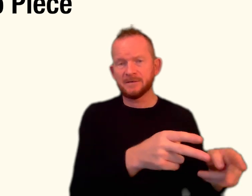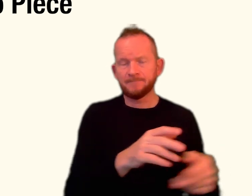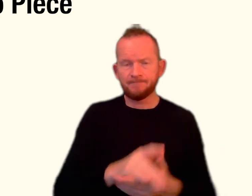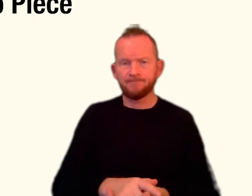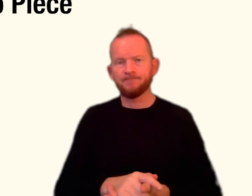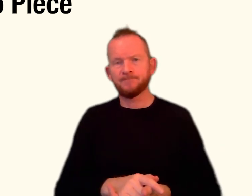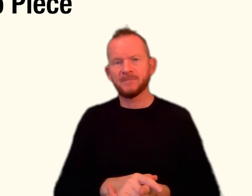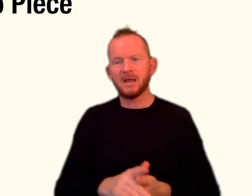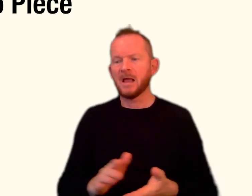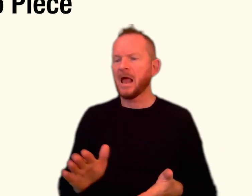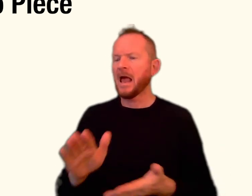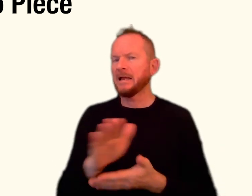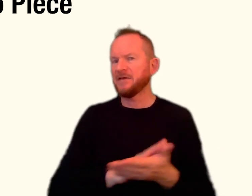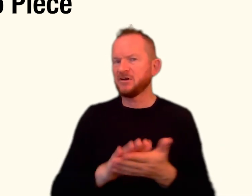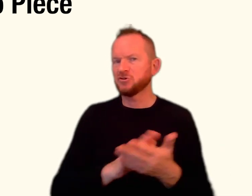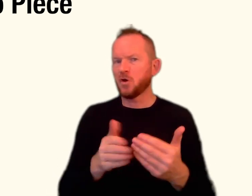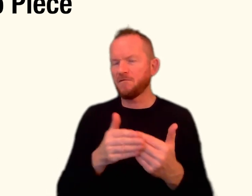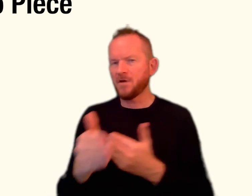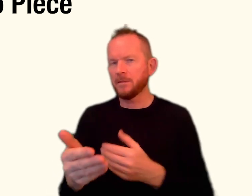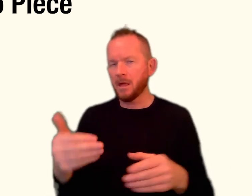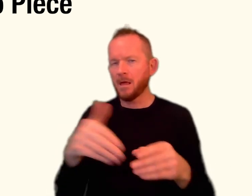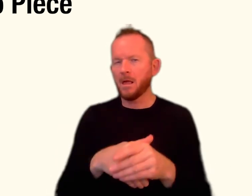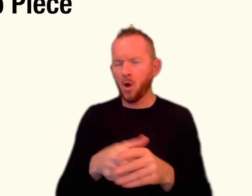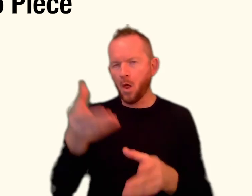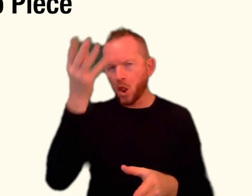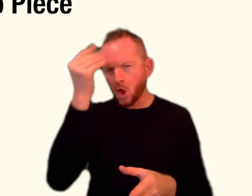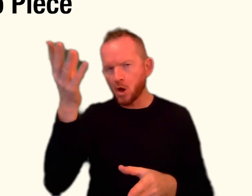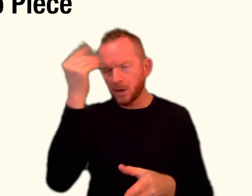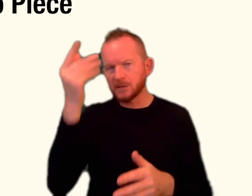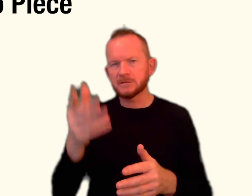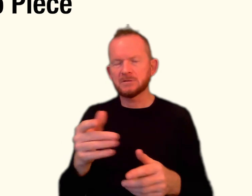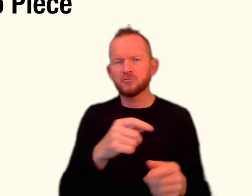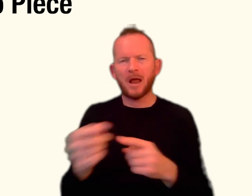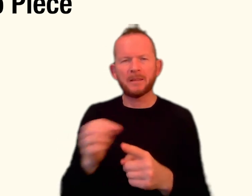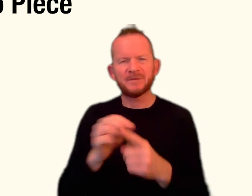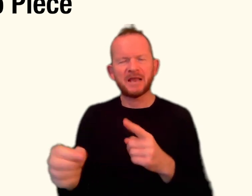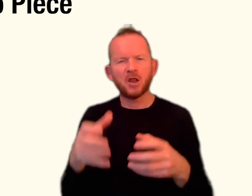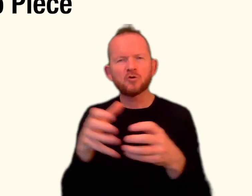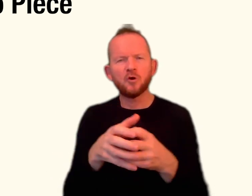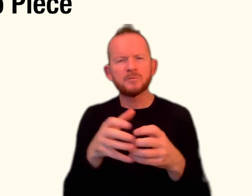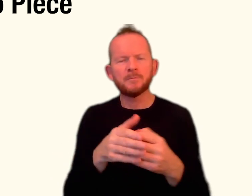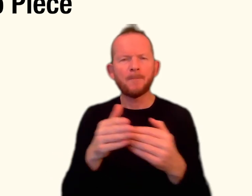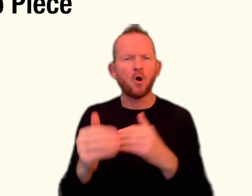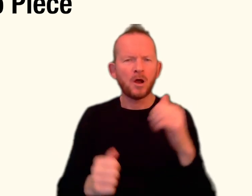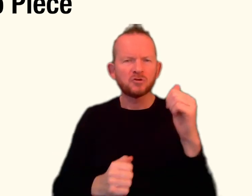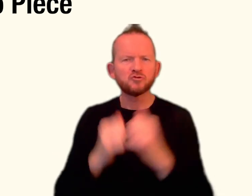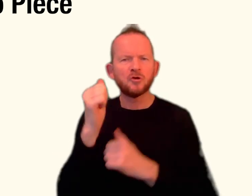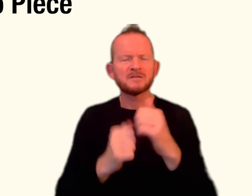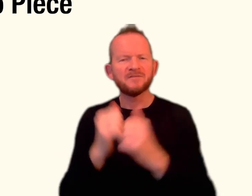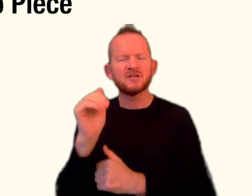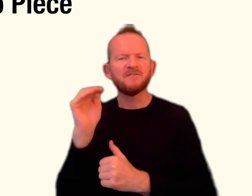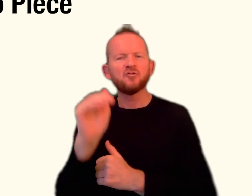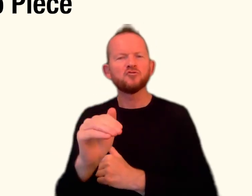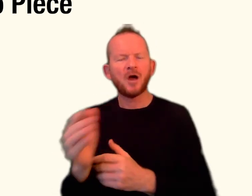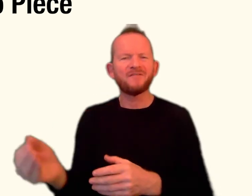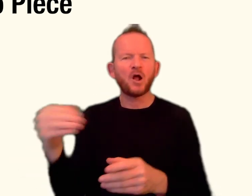Definitions that go further and encompass all learners as opposed to particular groups may be more constructive with respect to the future of inclusion.